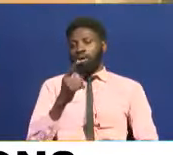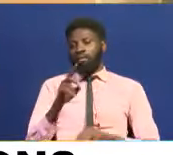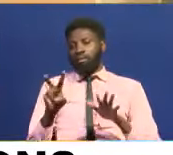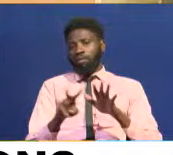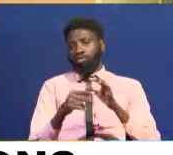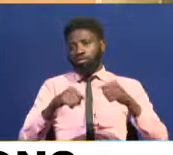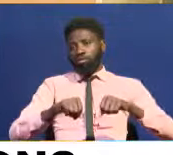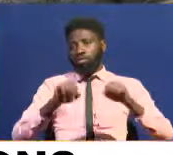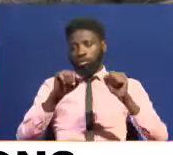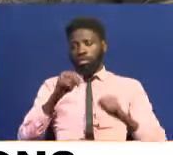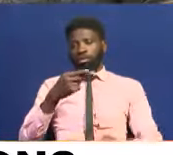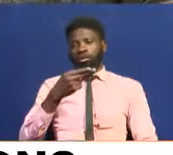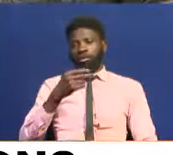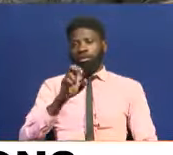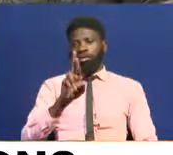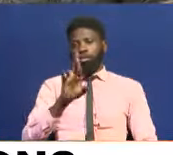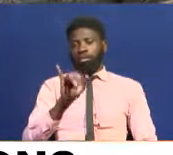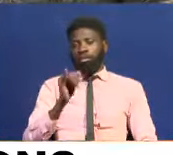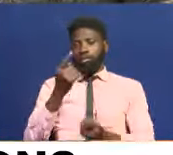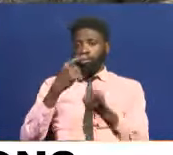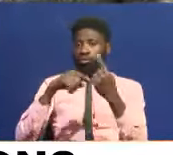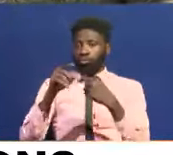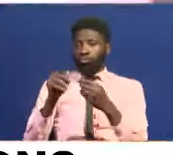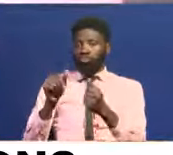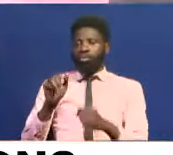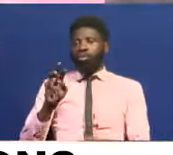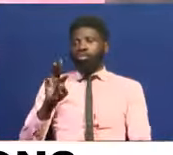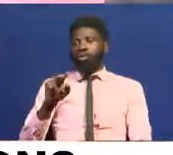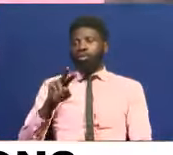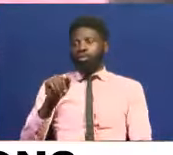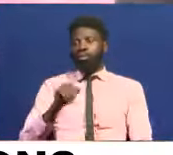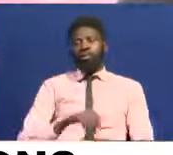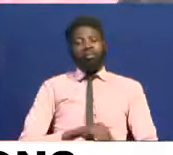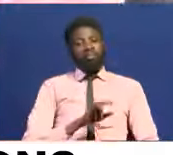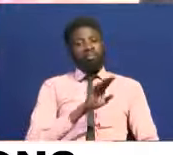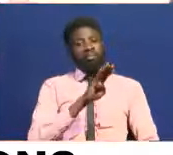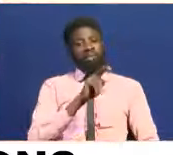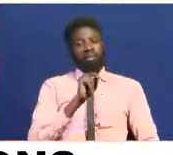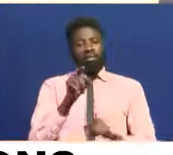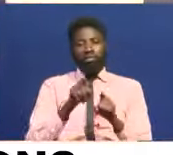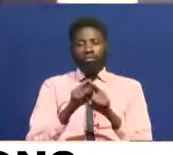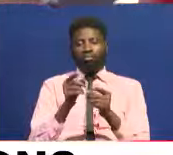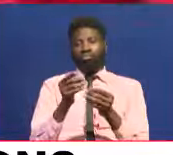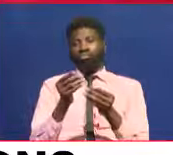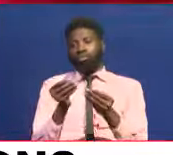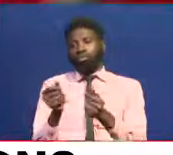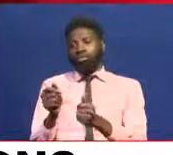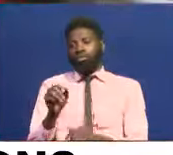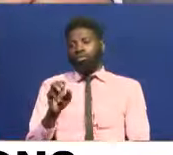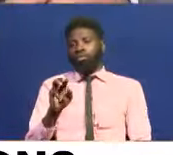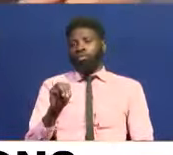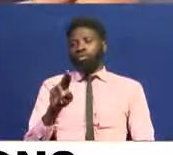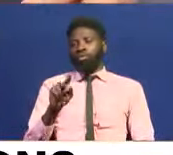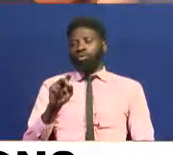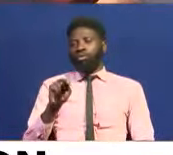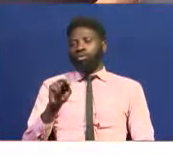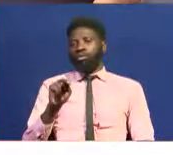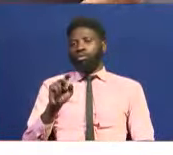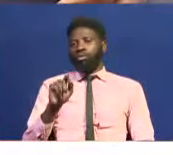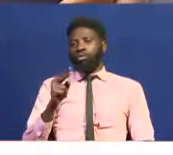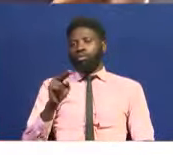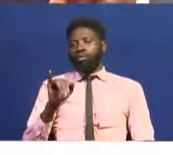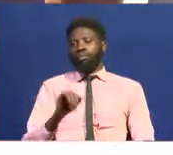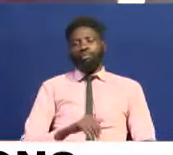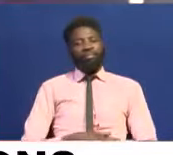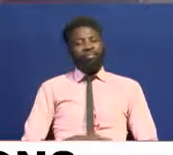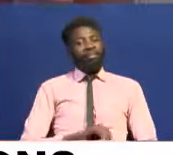beat Vincent Wanyama, while Ben Otieno beat Elizabeth Muthoni to take the second vice chairperson seat. James Gikonyo will